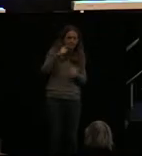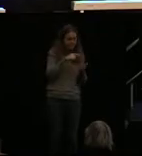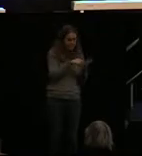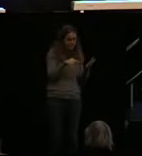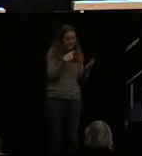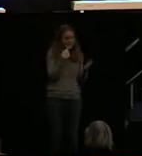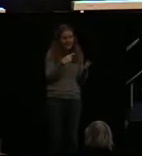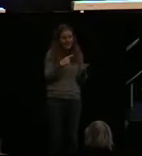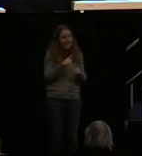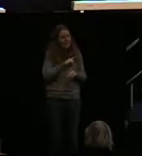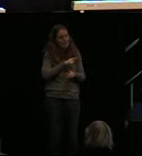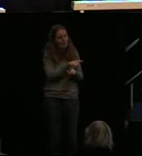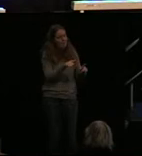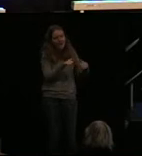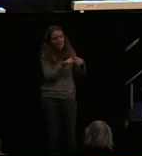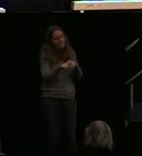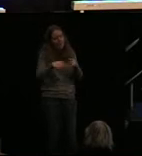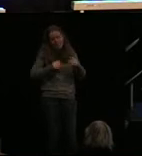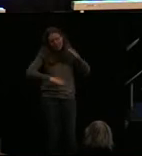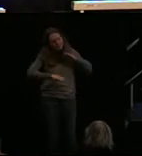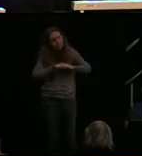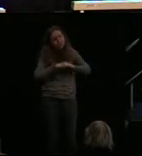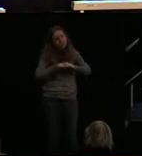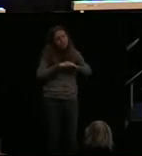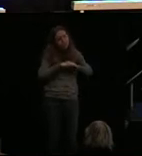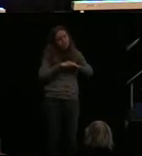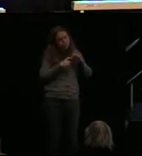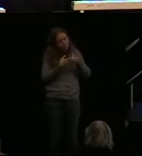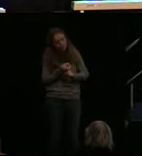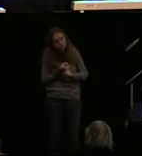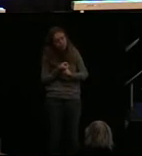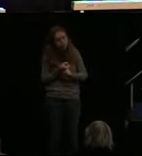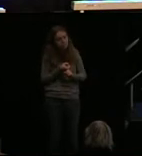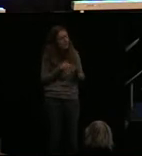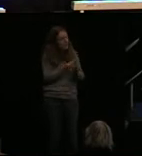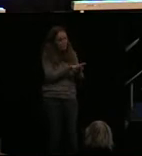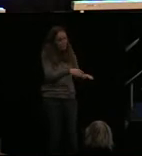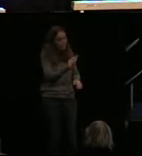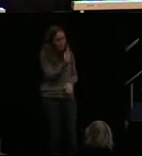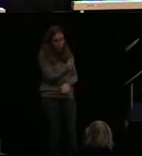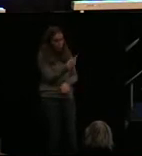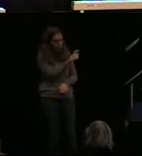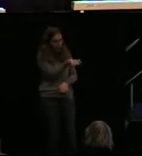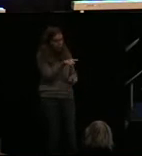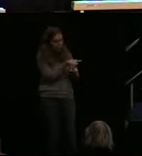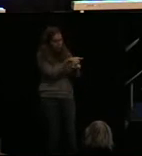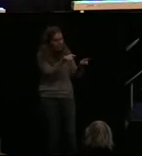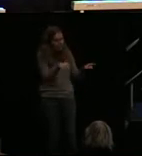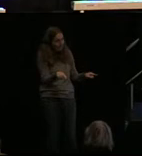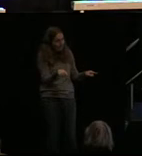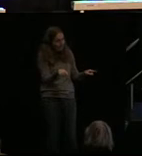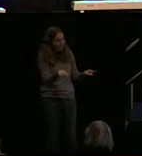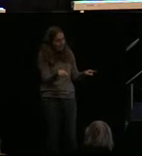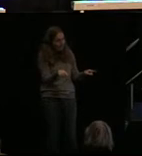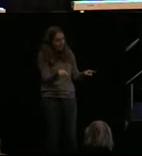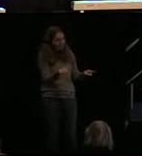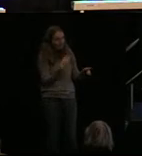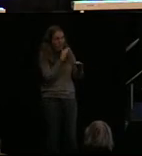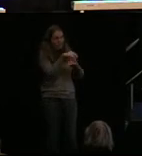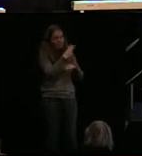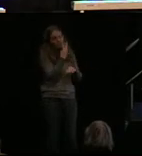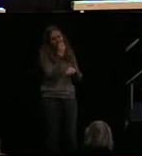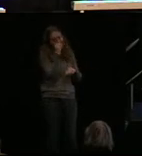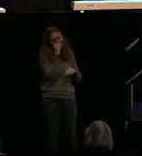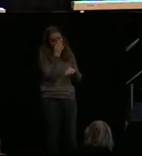have not followed me wholeheartedly, not one of those who were 20 years old or